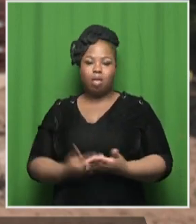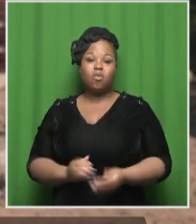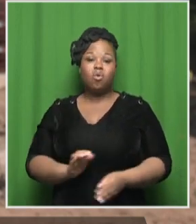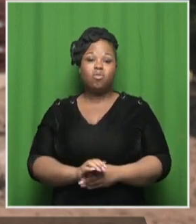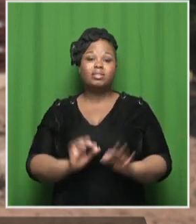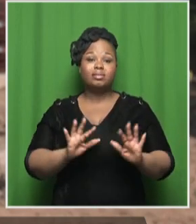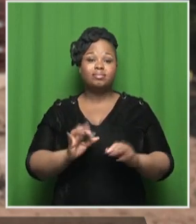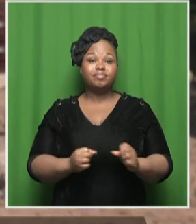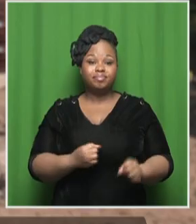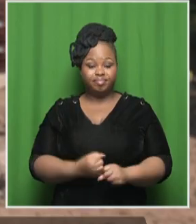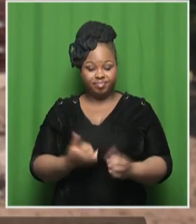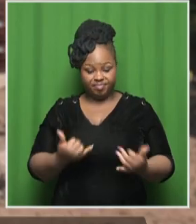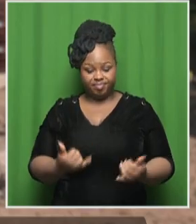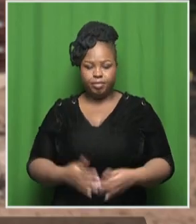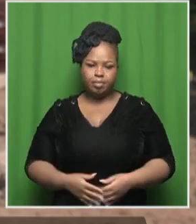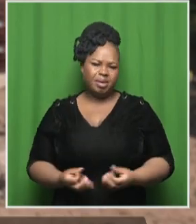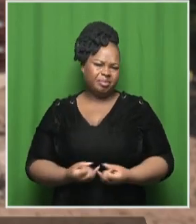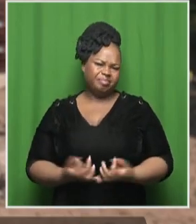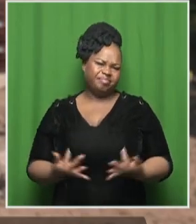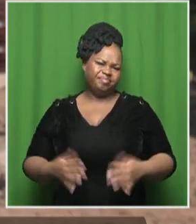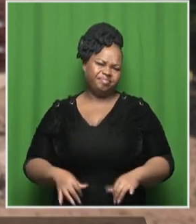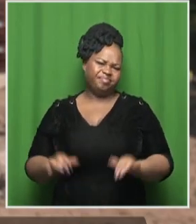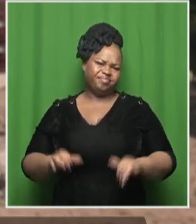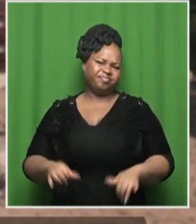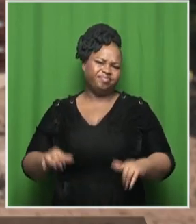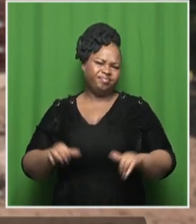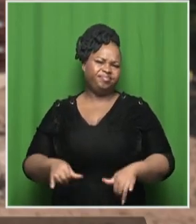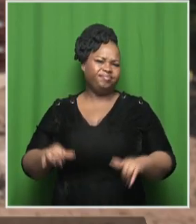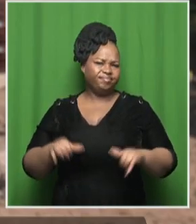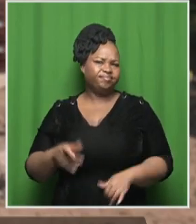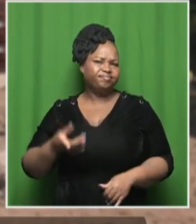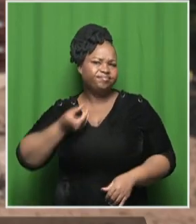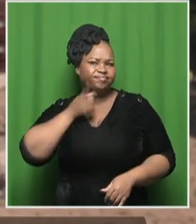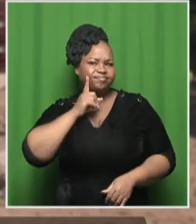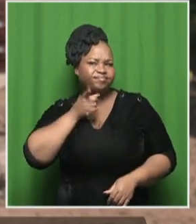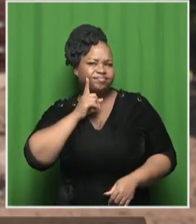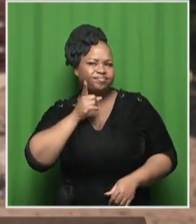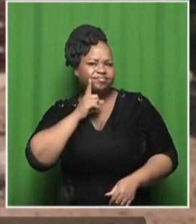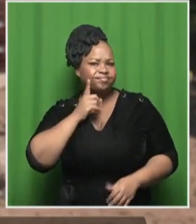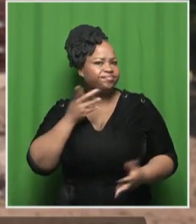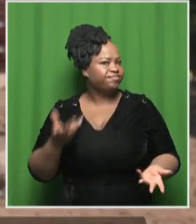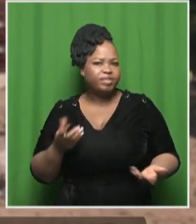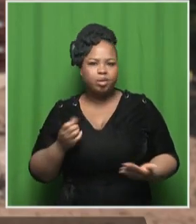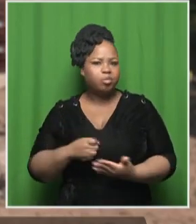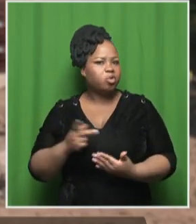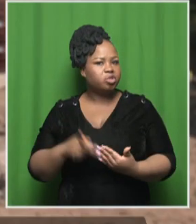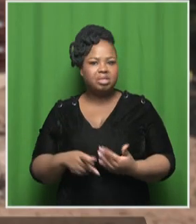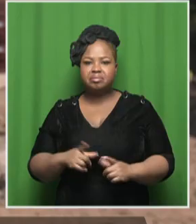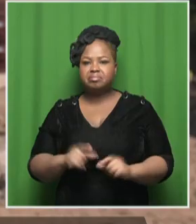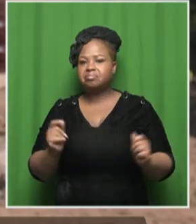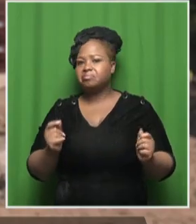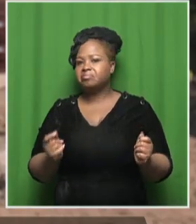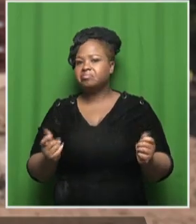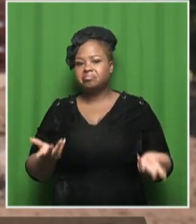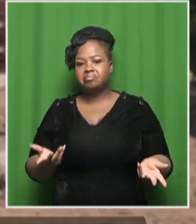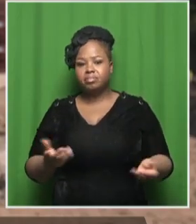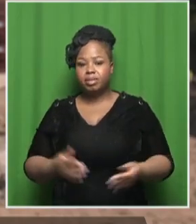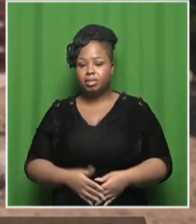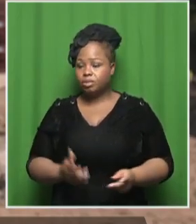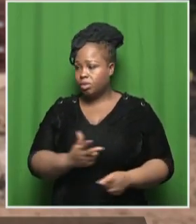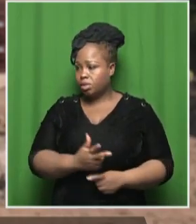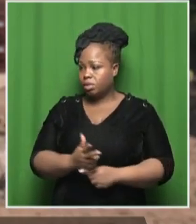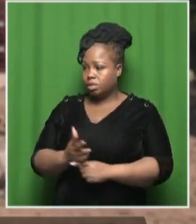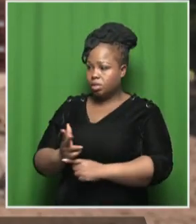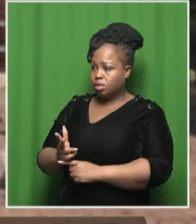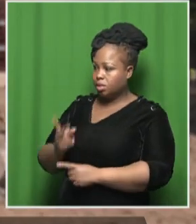10 years now, and many are just waiting in bated breath to see when exactly some of the projects will happen. But I'm going to step out of shot and show you this